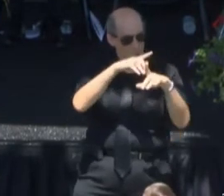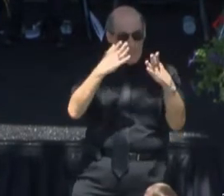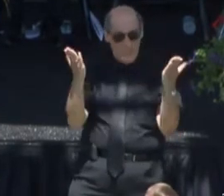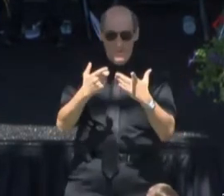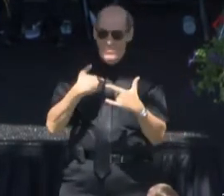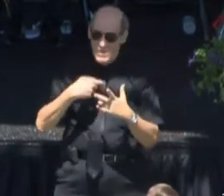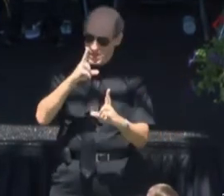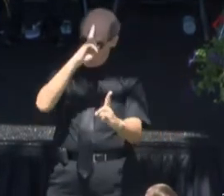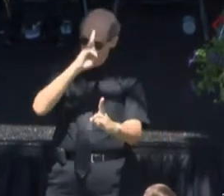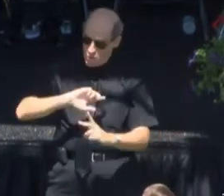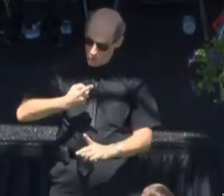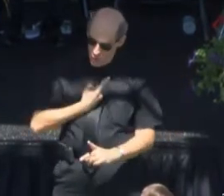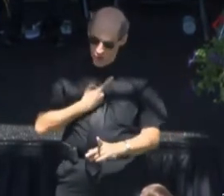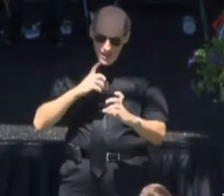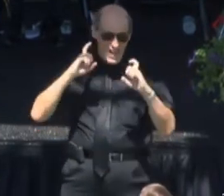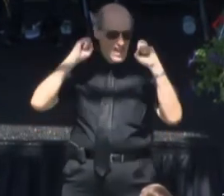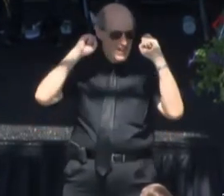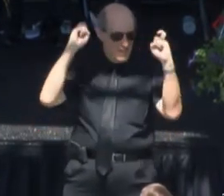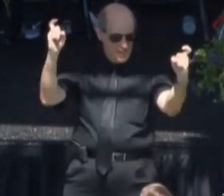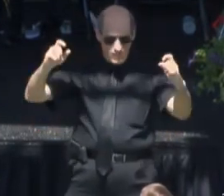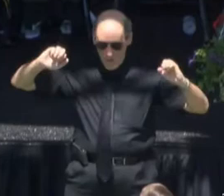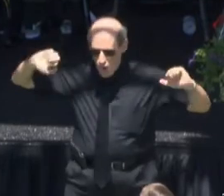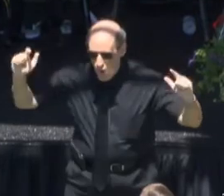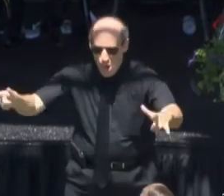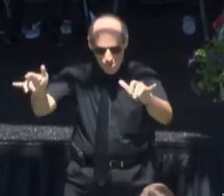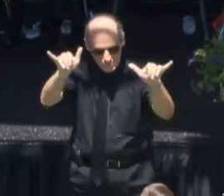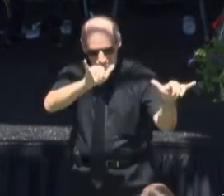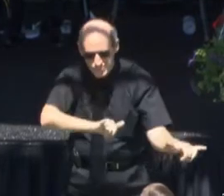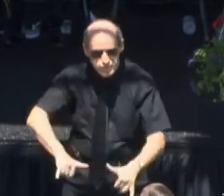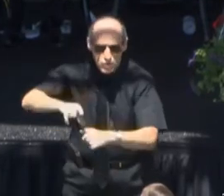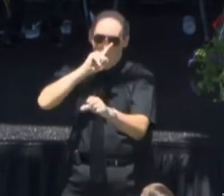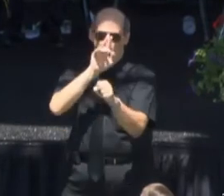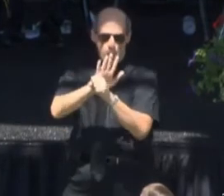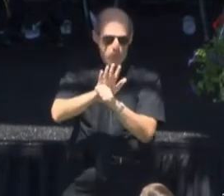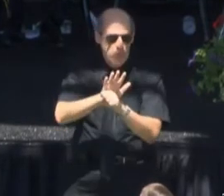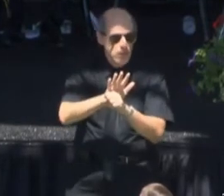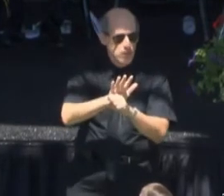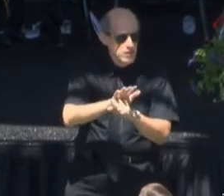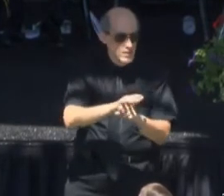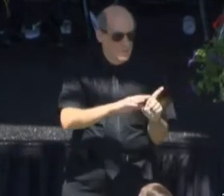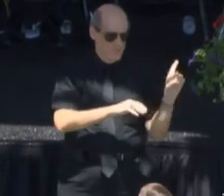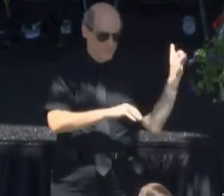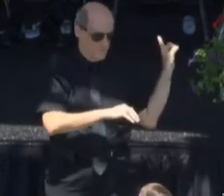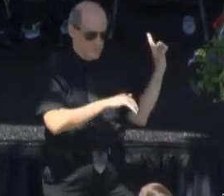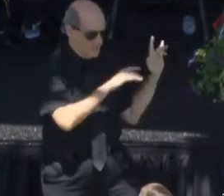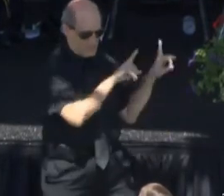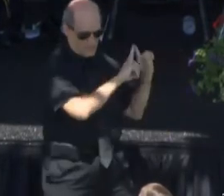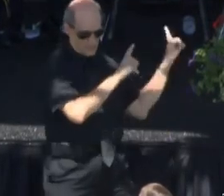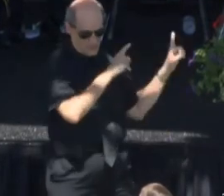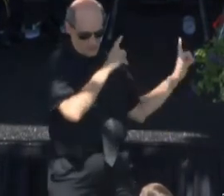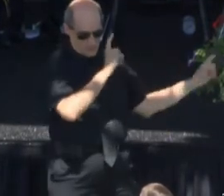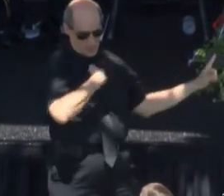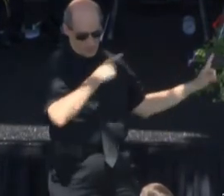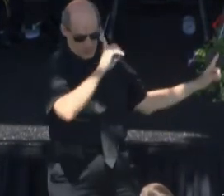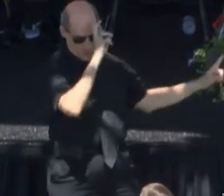sole honor of giving everyone an oath, which is not what everybody else on the stage gets. So I feel very privileged and